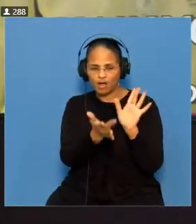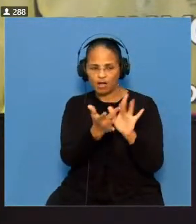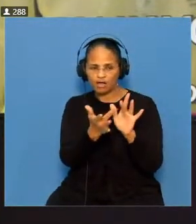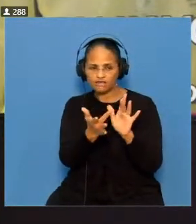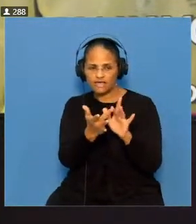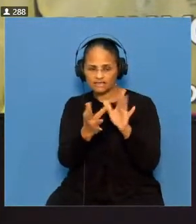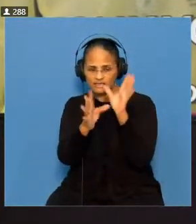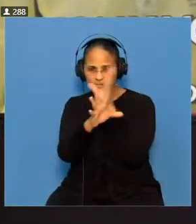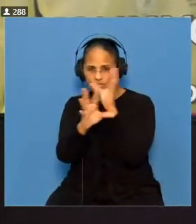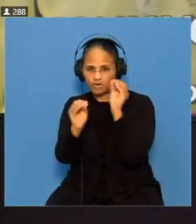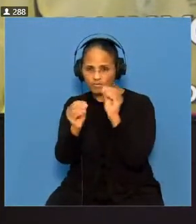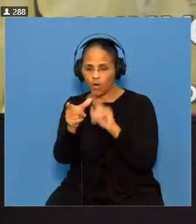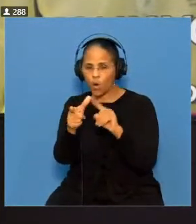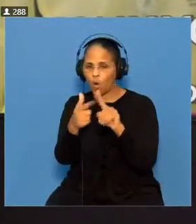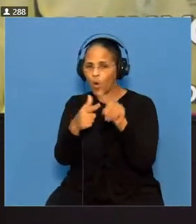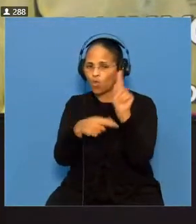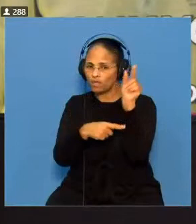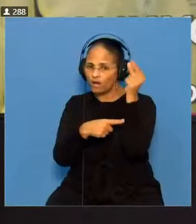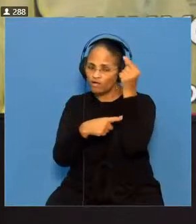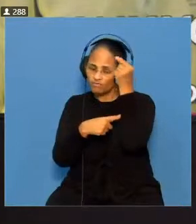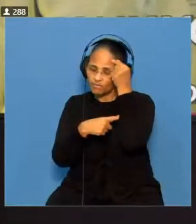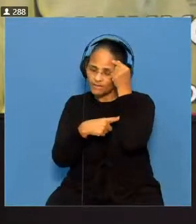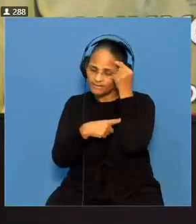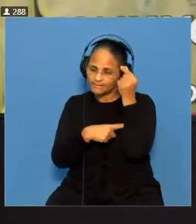the Premier or the government. And